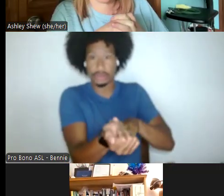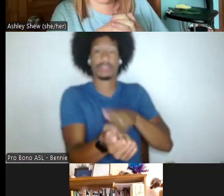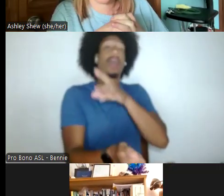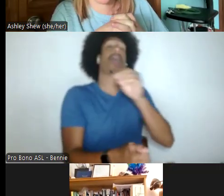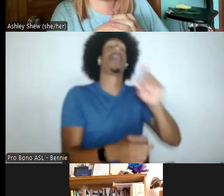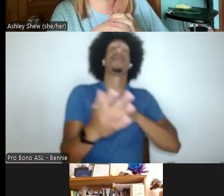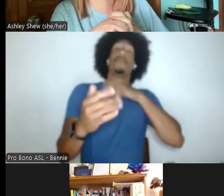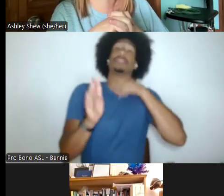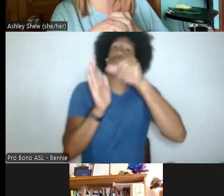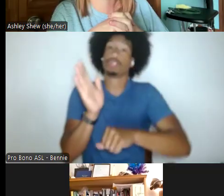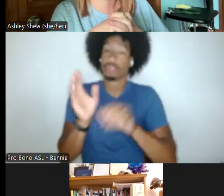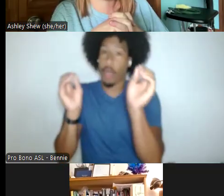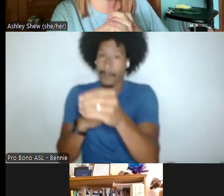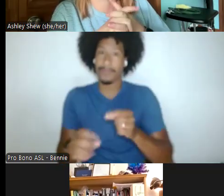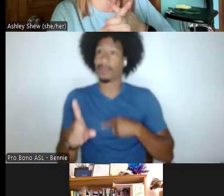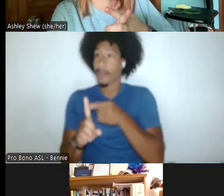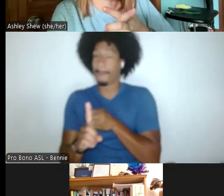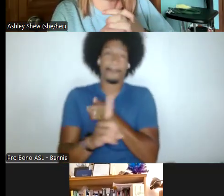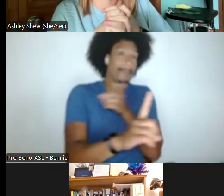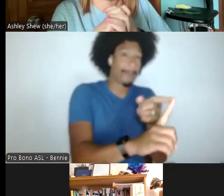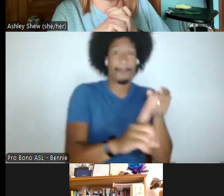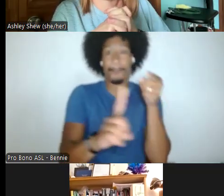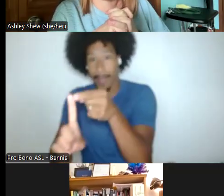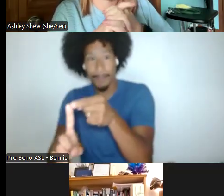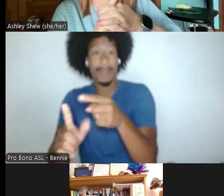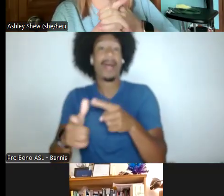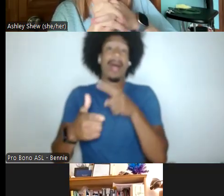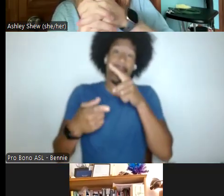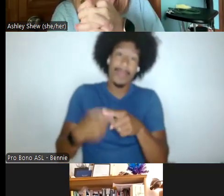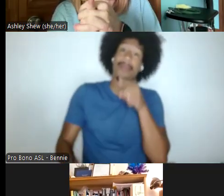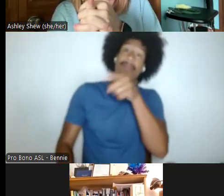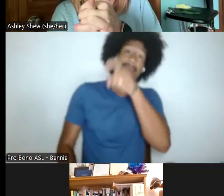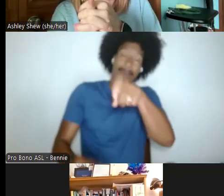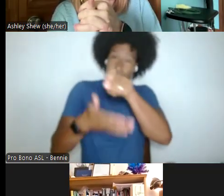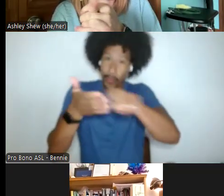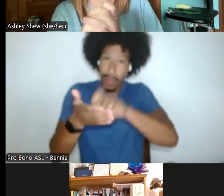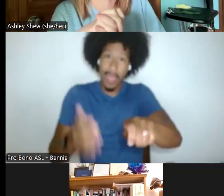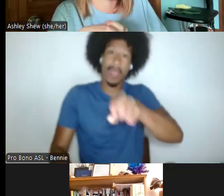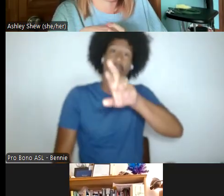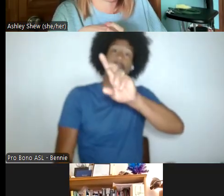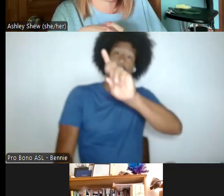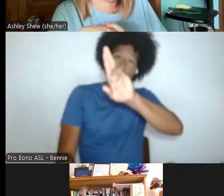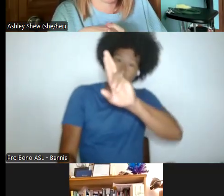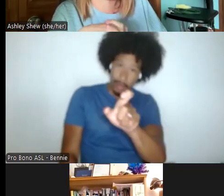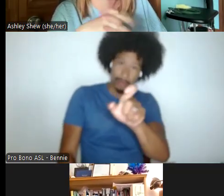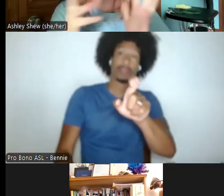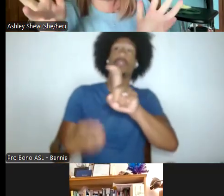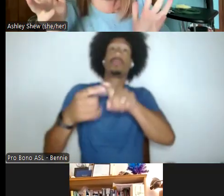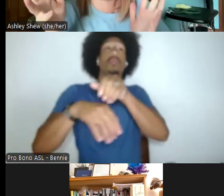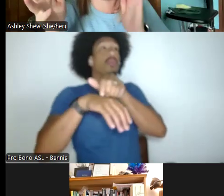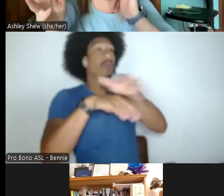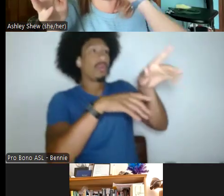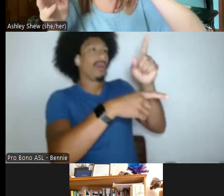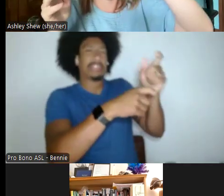my surgeon's office, who then writes the prescription in the way that the prosthetic office tells her to write the prescription so it doesn't get sent back. It's a